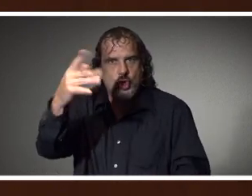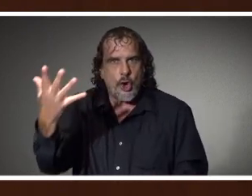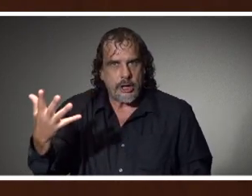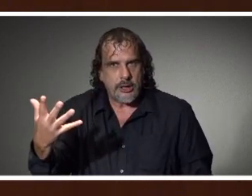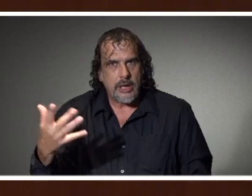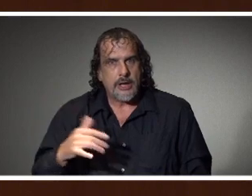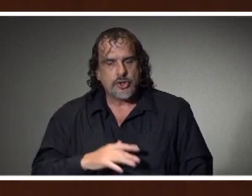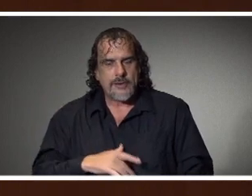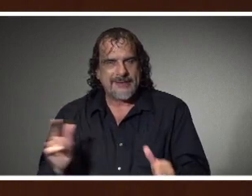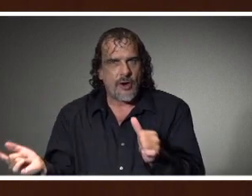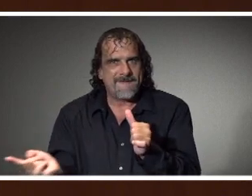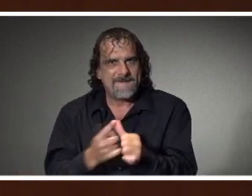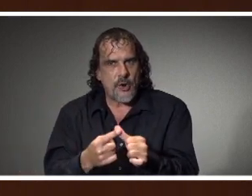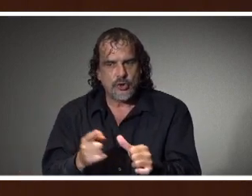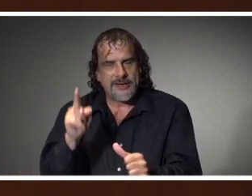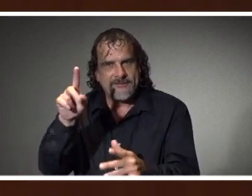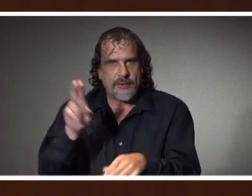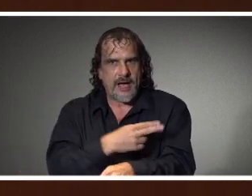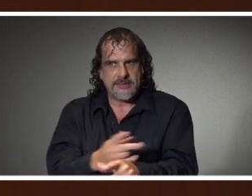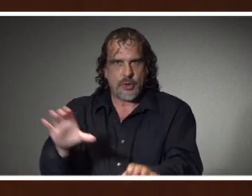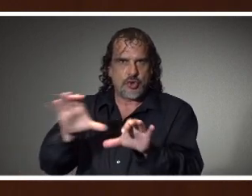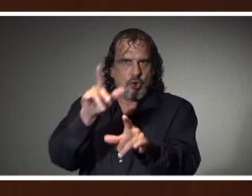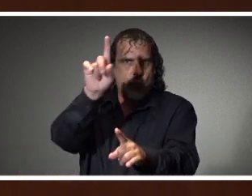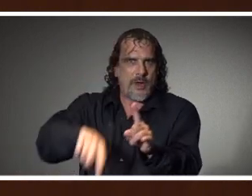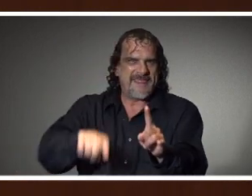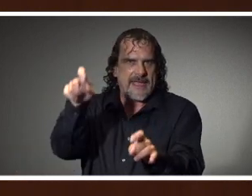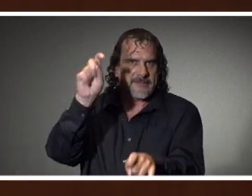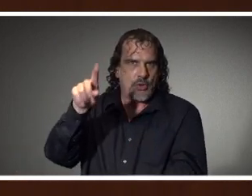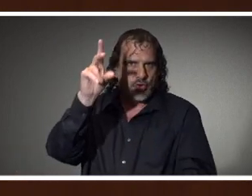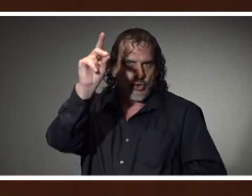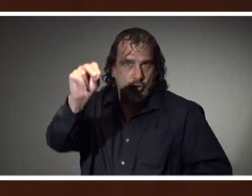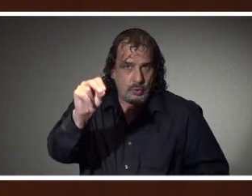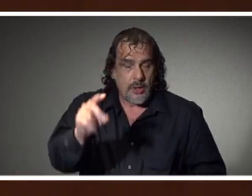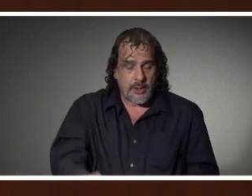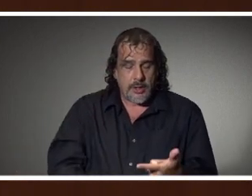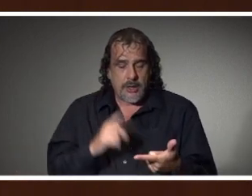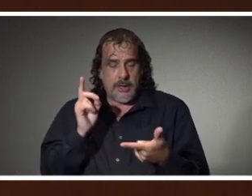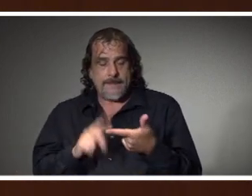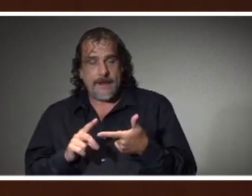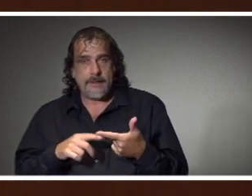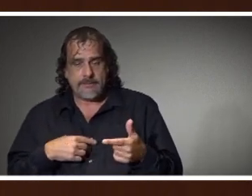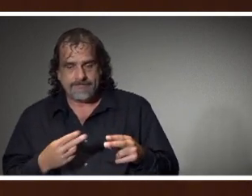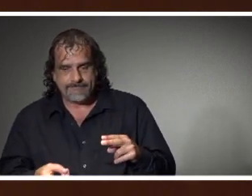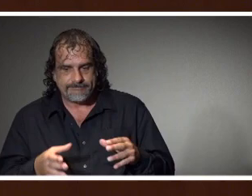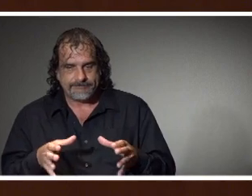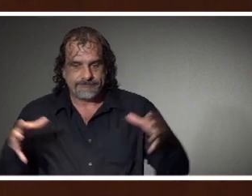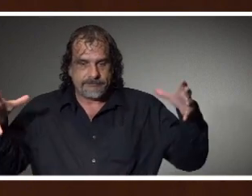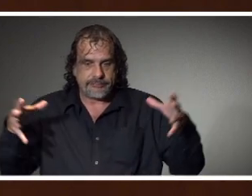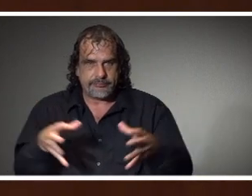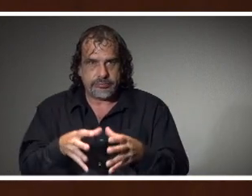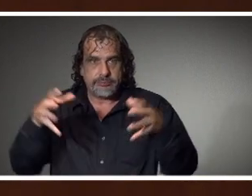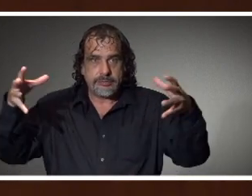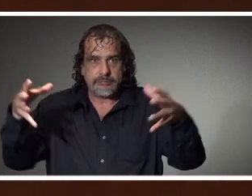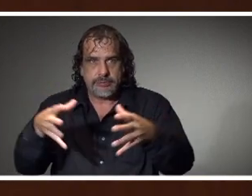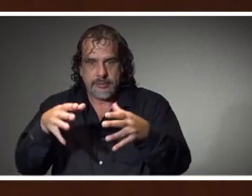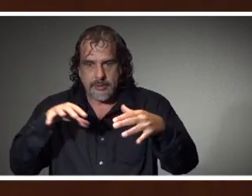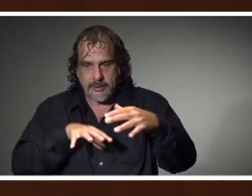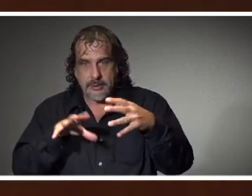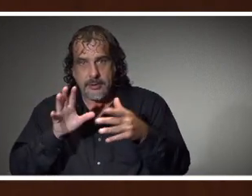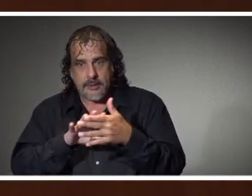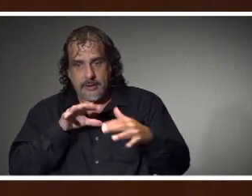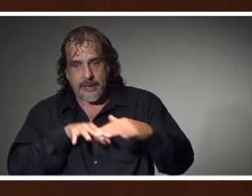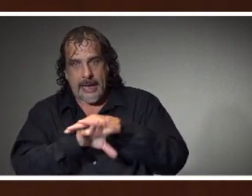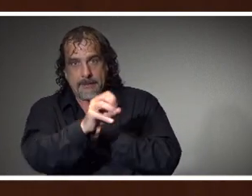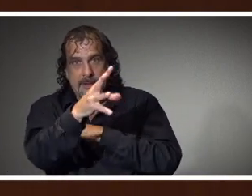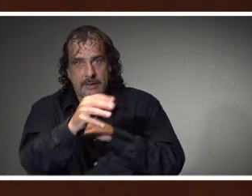first level. There's two parts of the equation. There's a influx and an efflux sort of thing. So right now, we are limiting